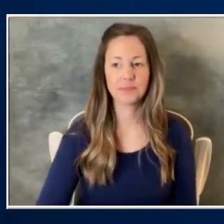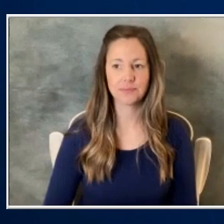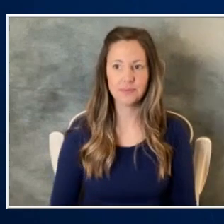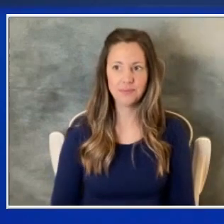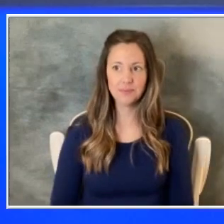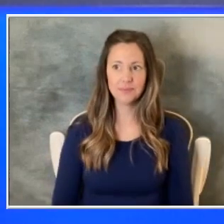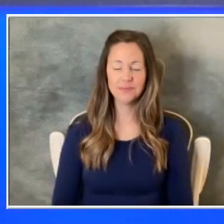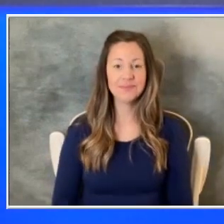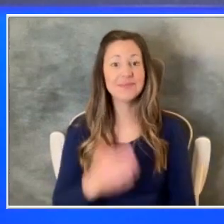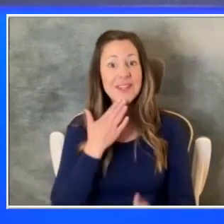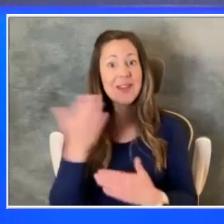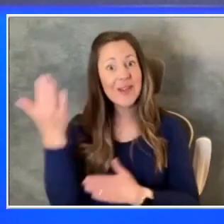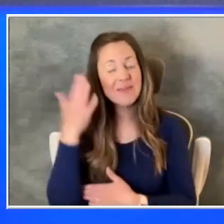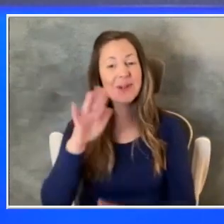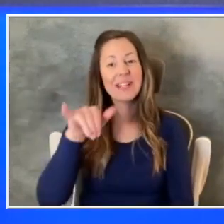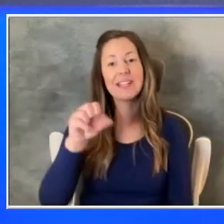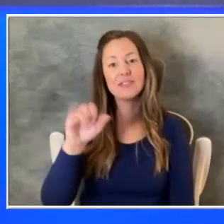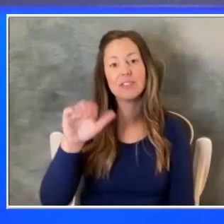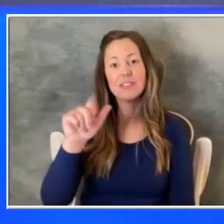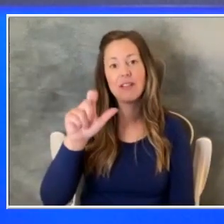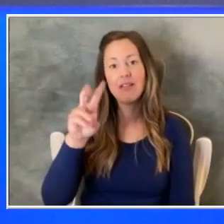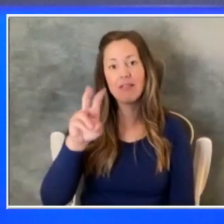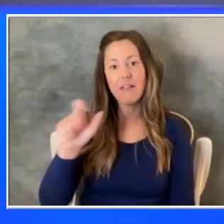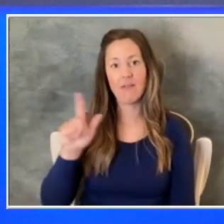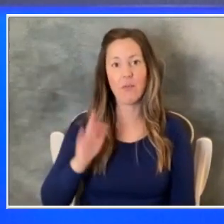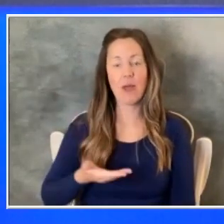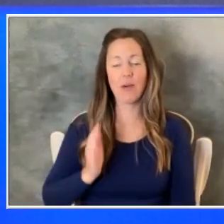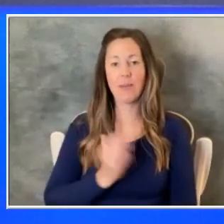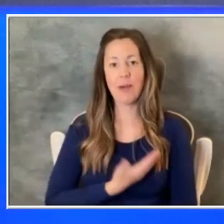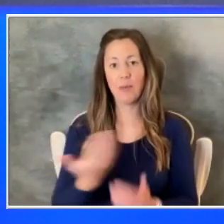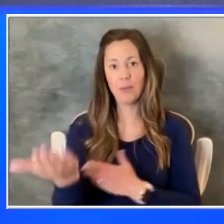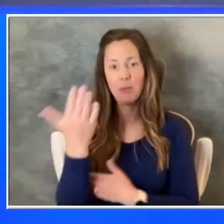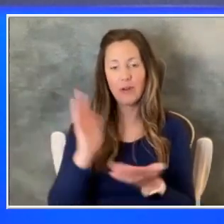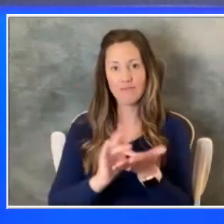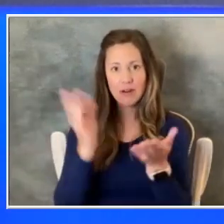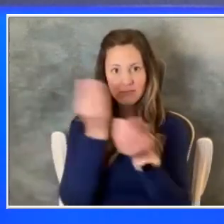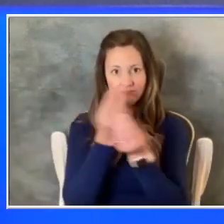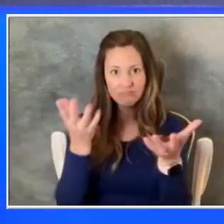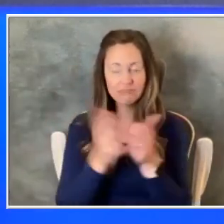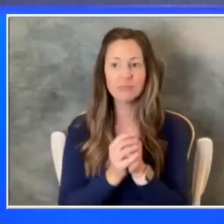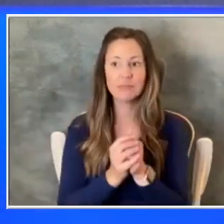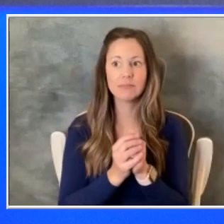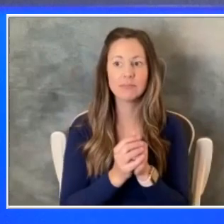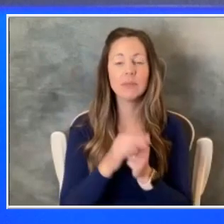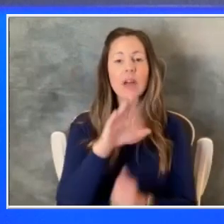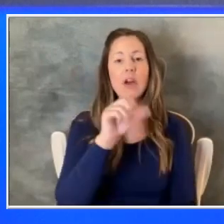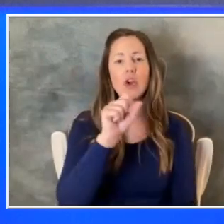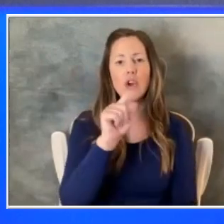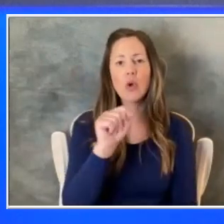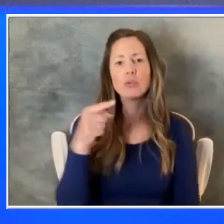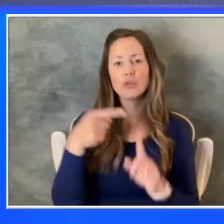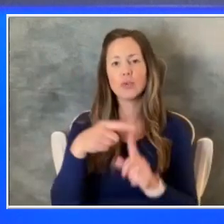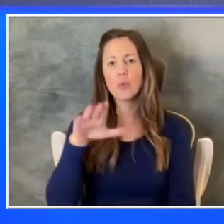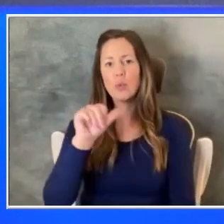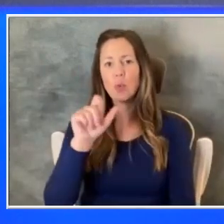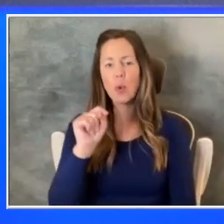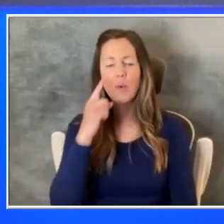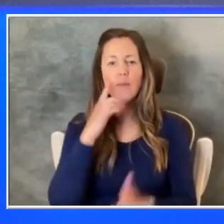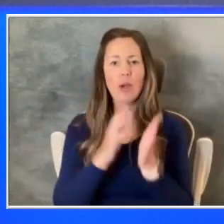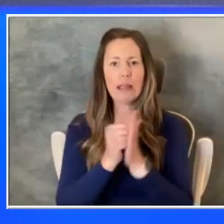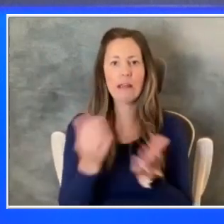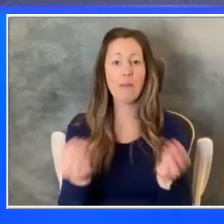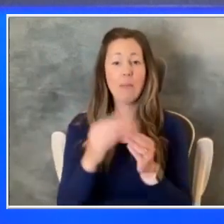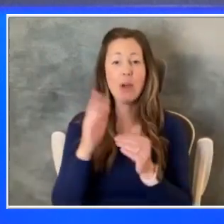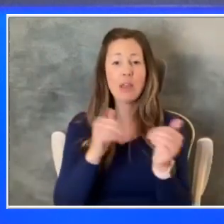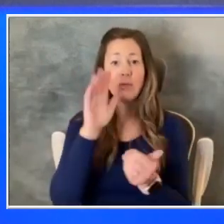And good morning. I'm Jessica Lovell. Welcome to the Morning Medical Update. Coast to Coast for Cancer is a more than 3,000-mile relay